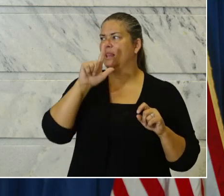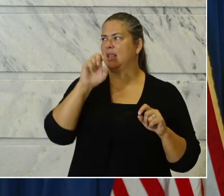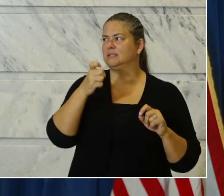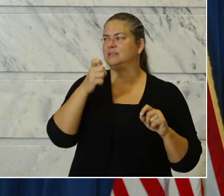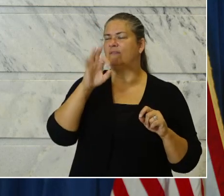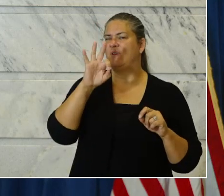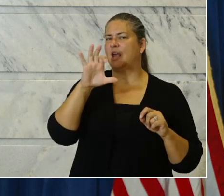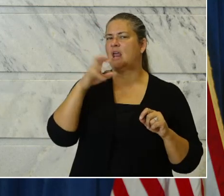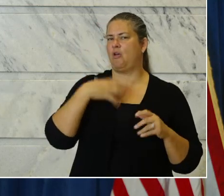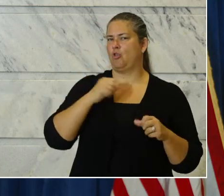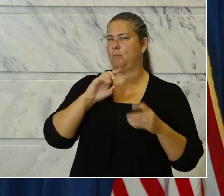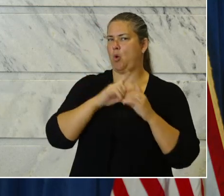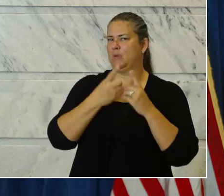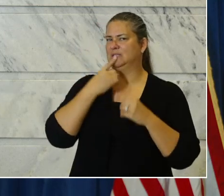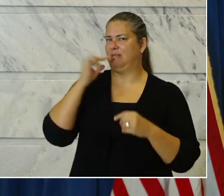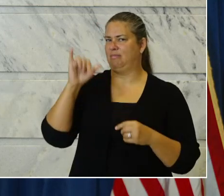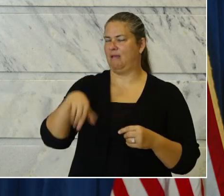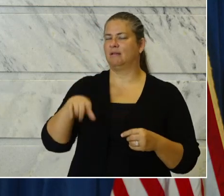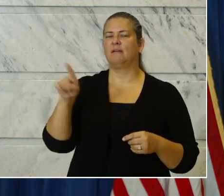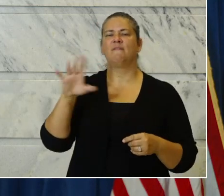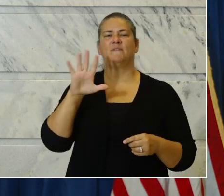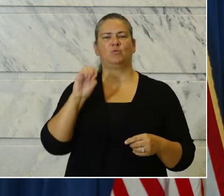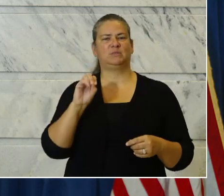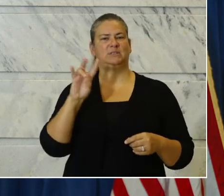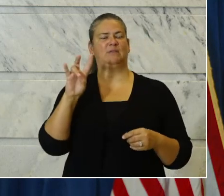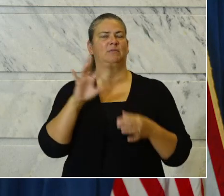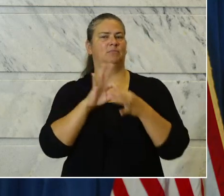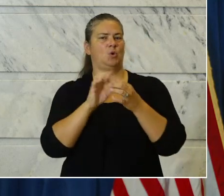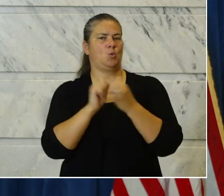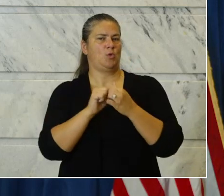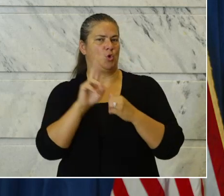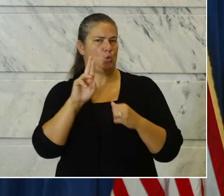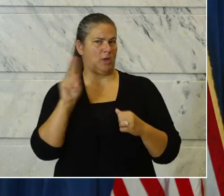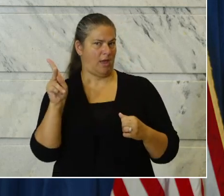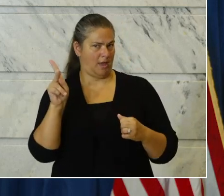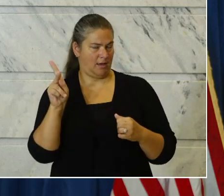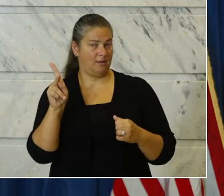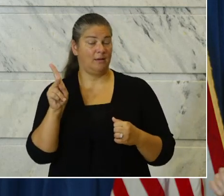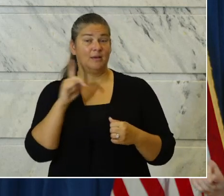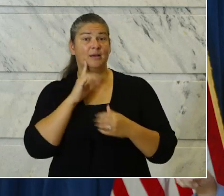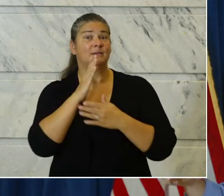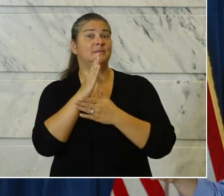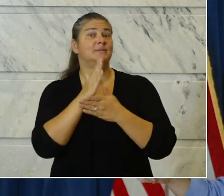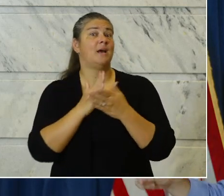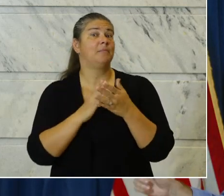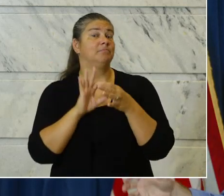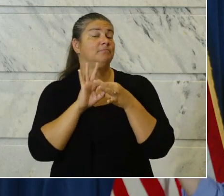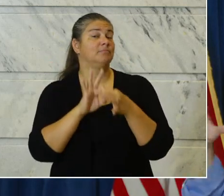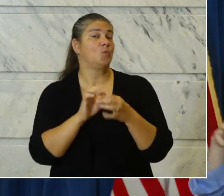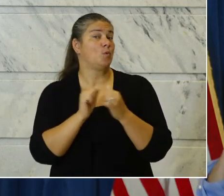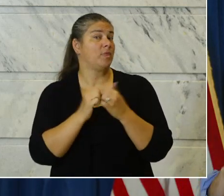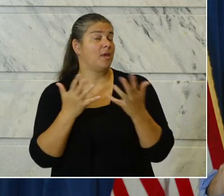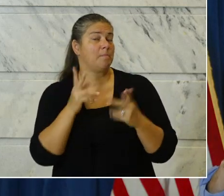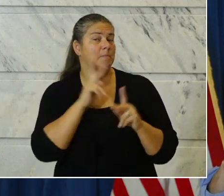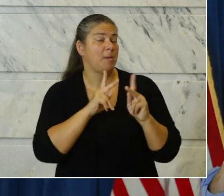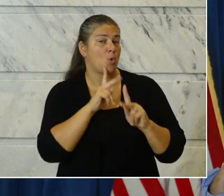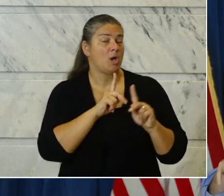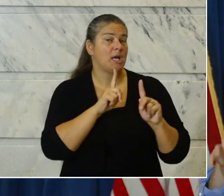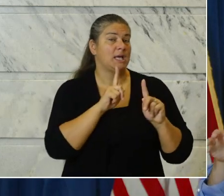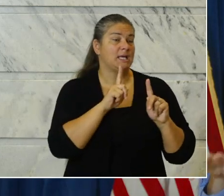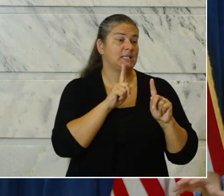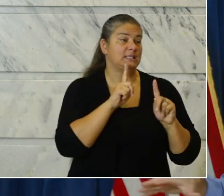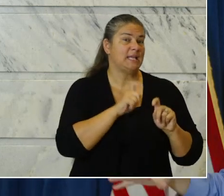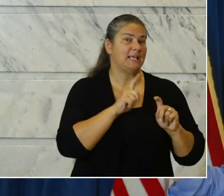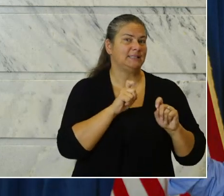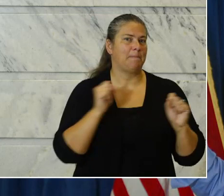507 positive cases related to the University of Kentucky. I know some of those have to do with everybody being tested when they first came back on